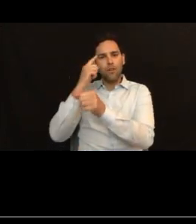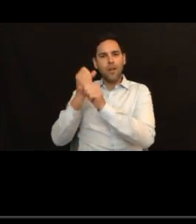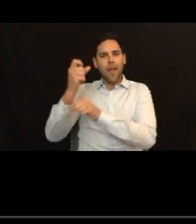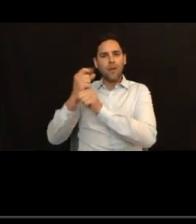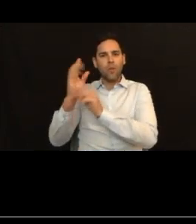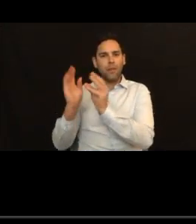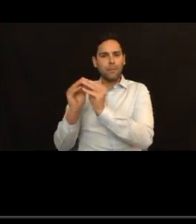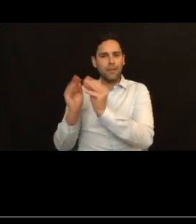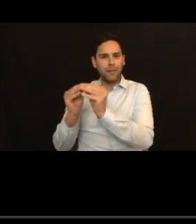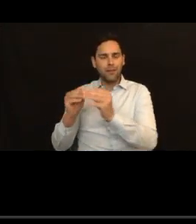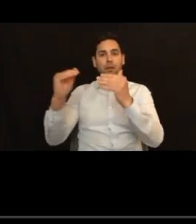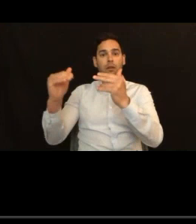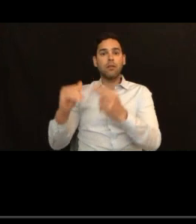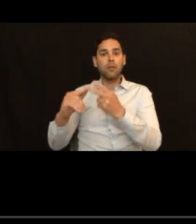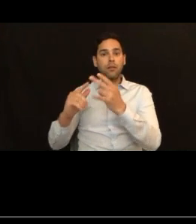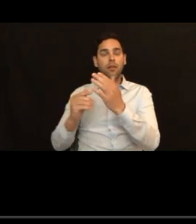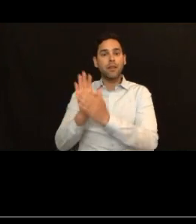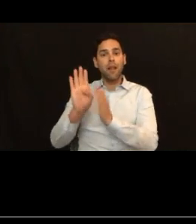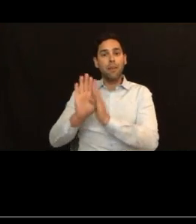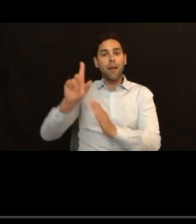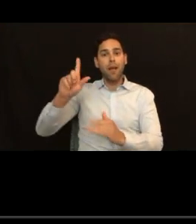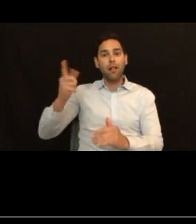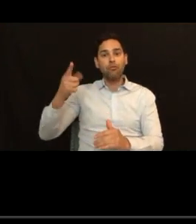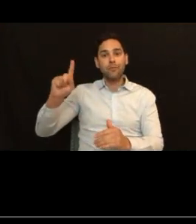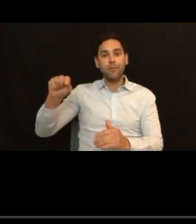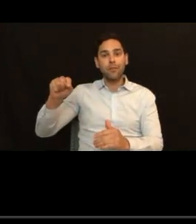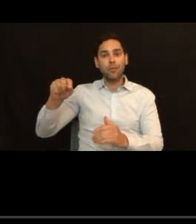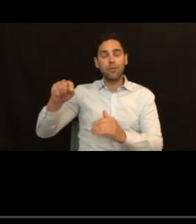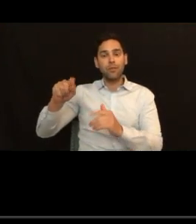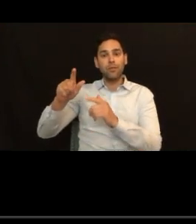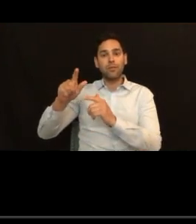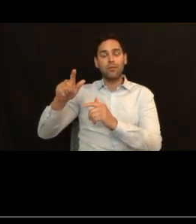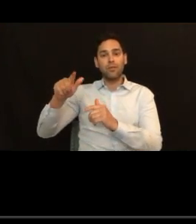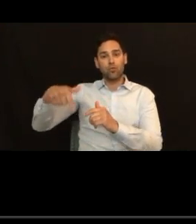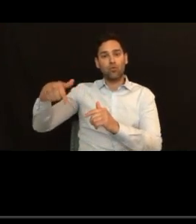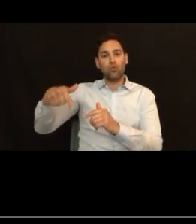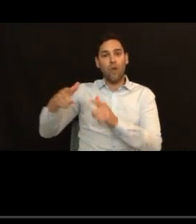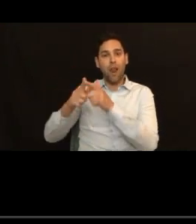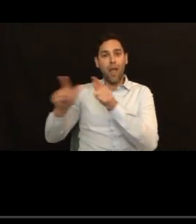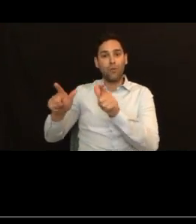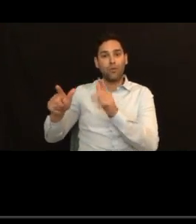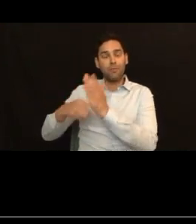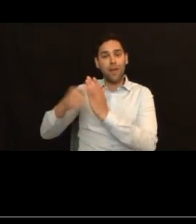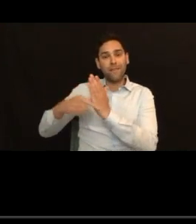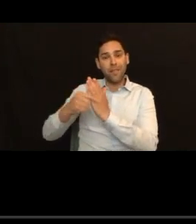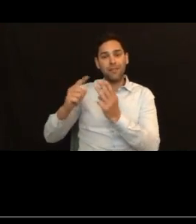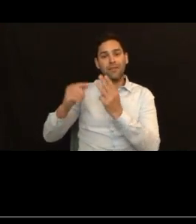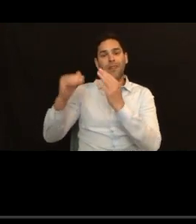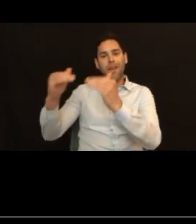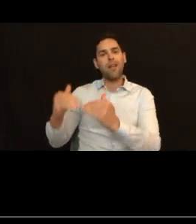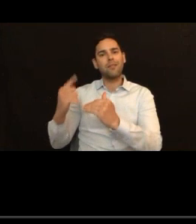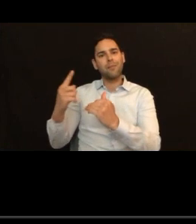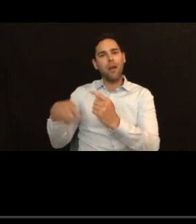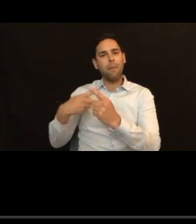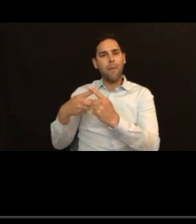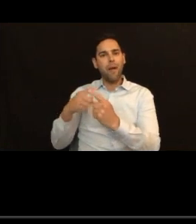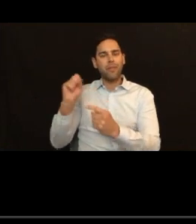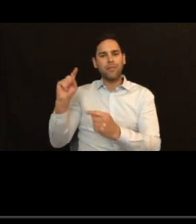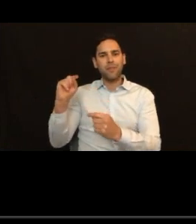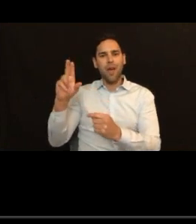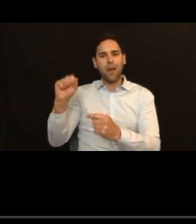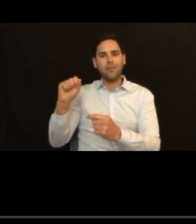pamphlet, as well as we're working with the committee on the status of women in linguistics on LGBTQ mentoring initiatives. We're